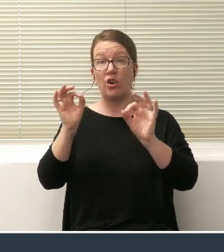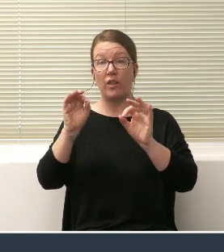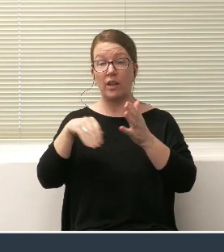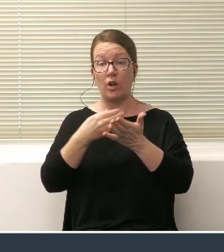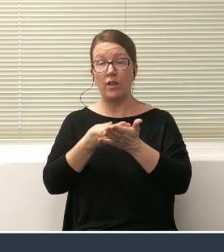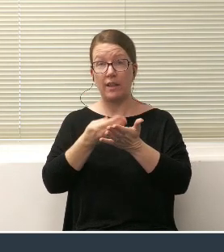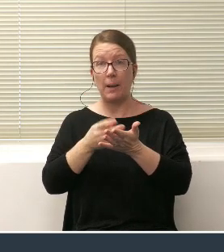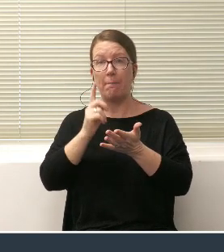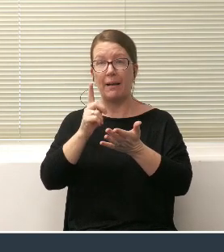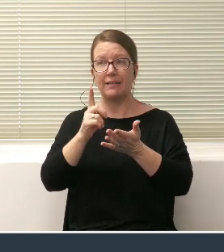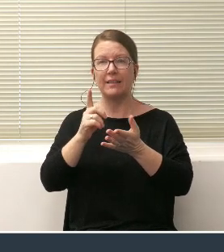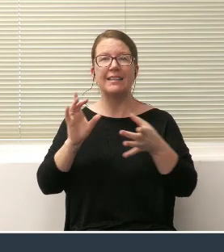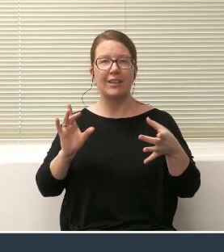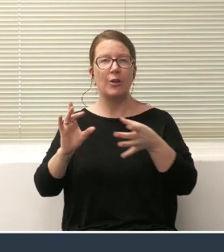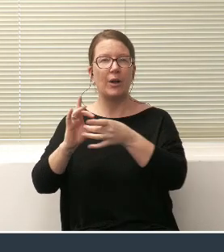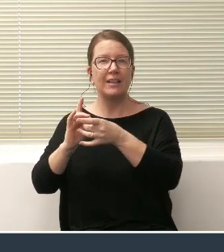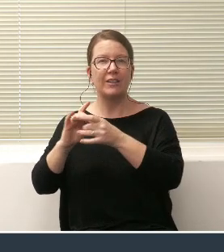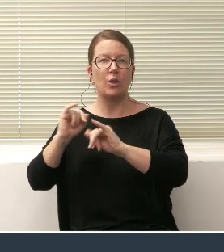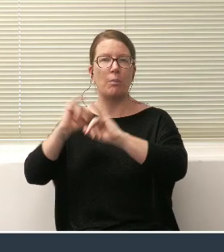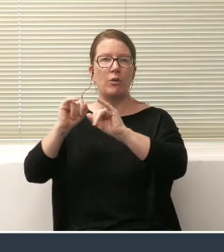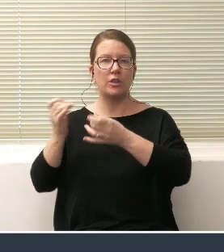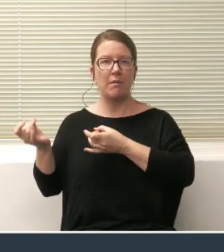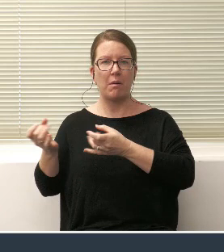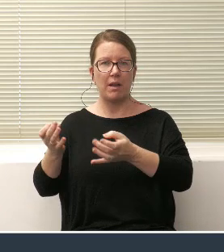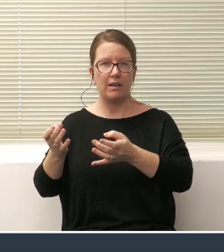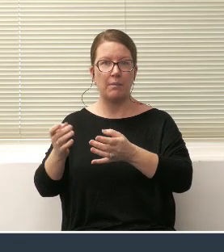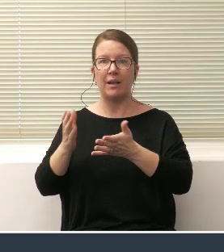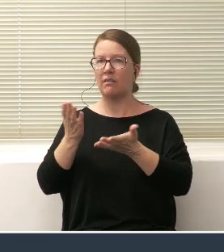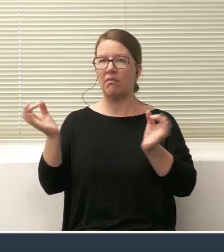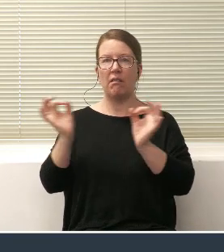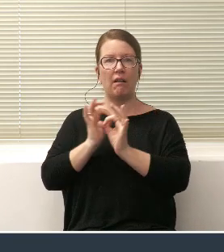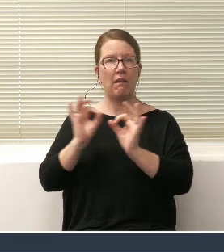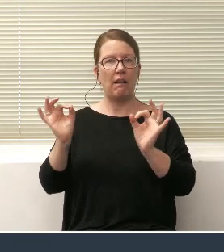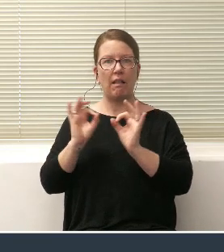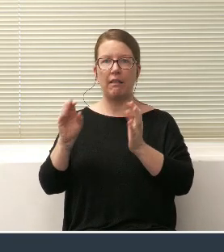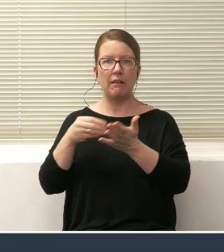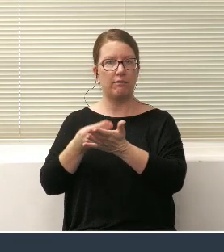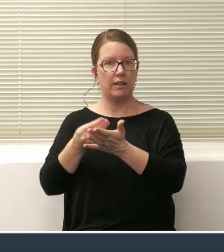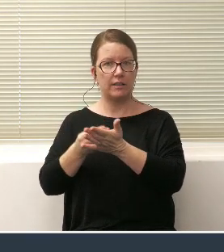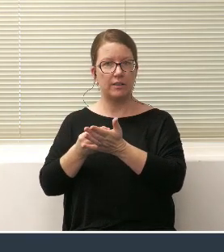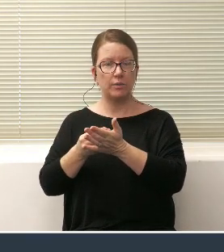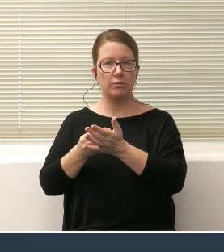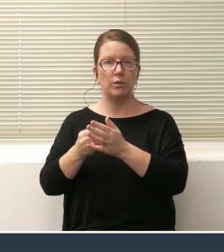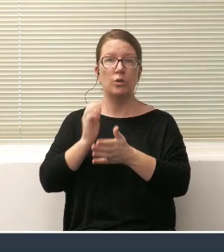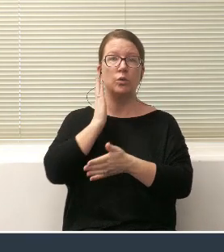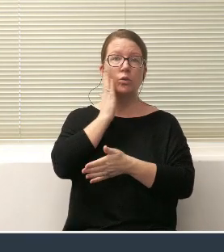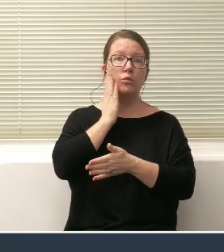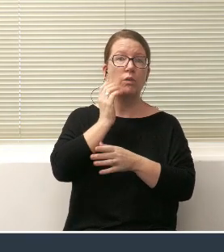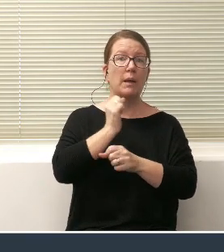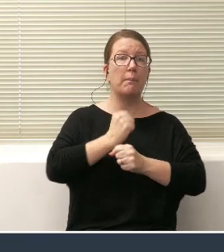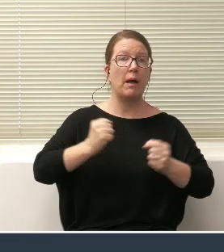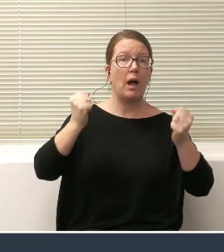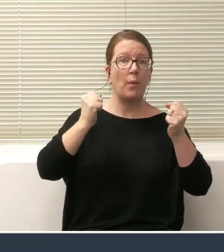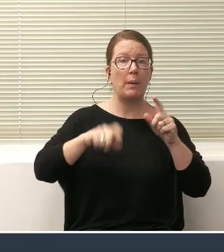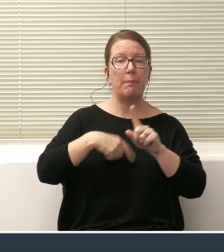is on the same realm in the emergency preparedness side, but it's not been funded, and that is that it was identified by both Grey Power and